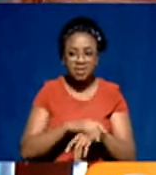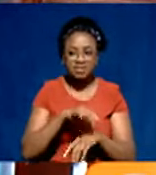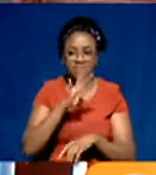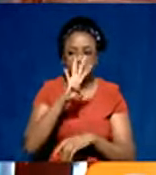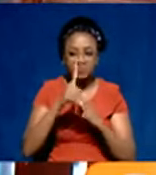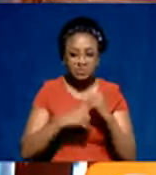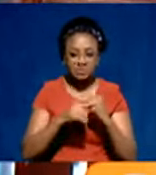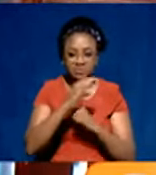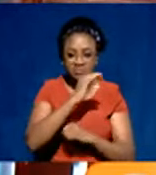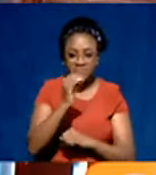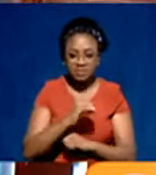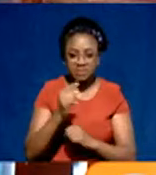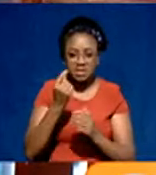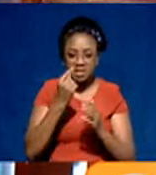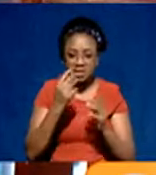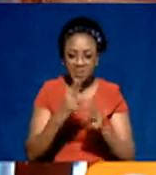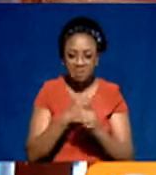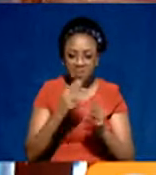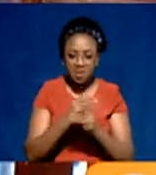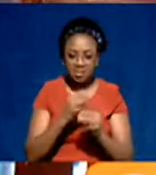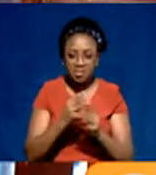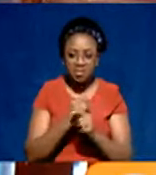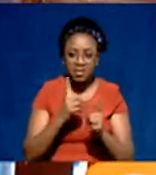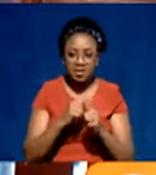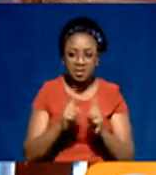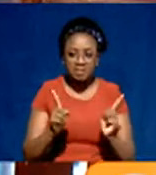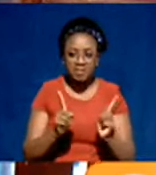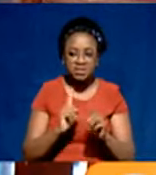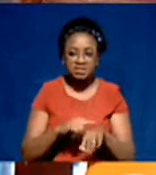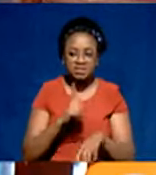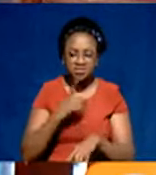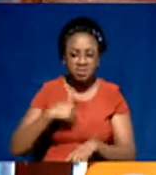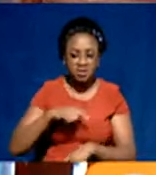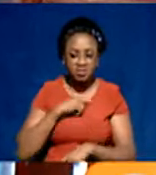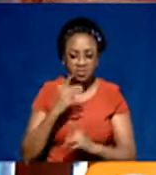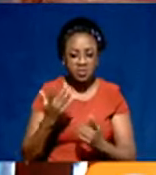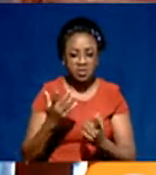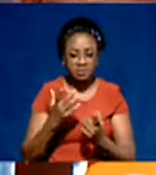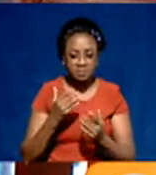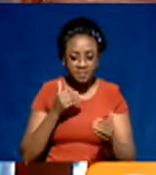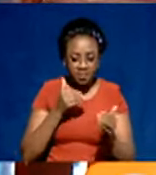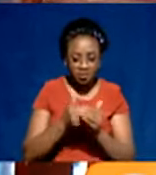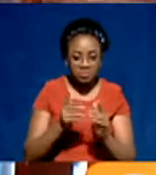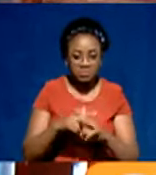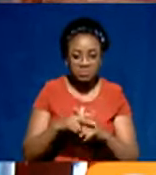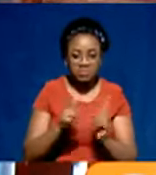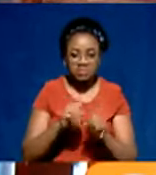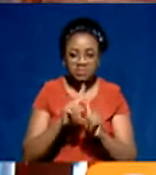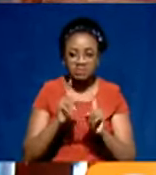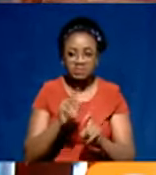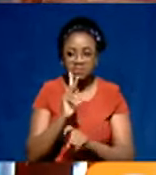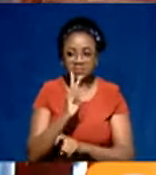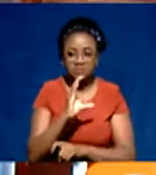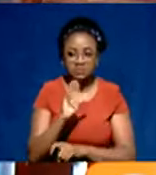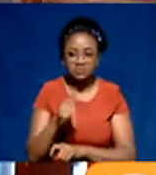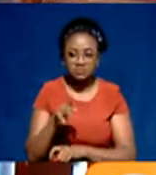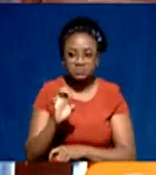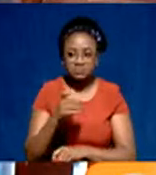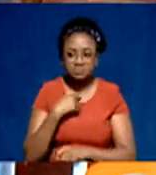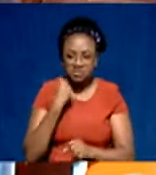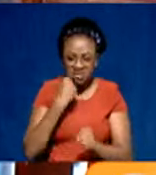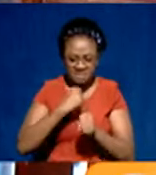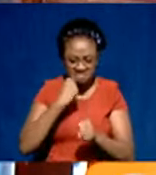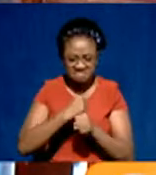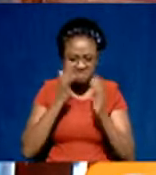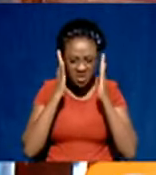maths when I was in class 8. But when we almost reached to do our KCPE, I started to work hard to be